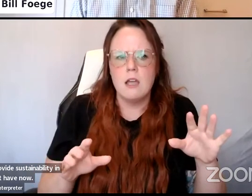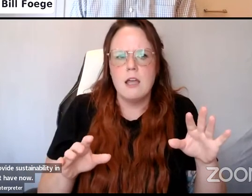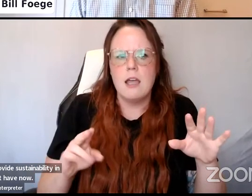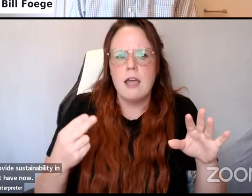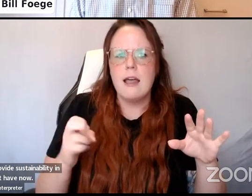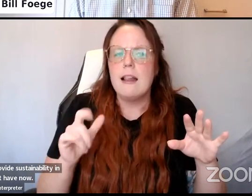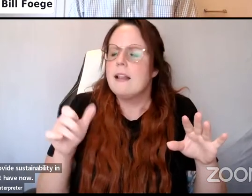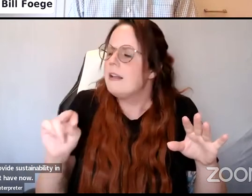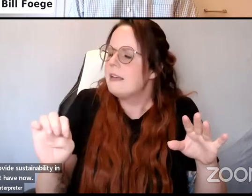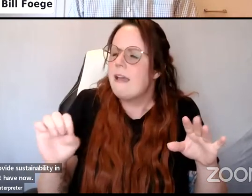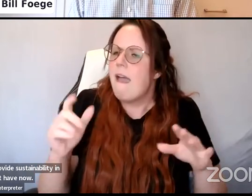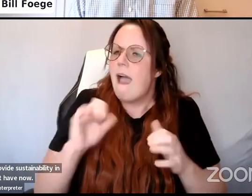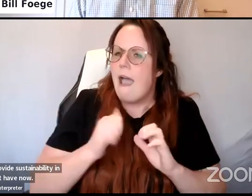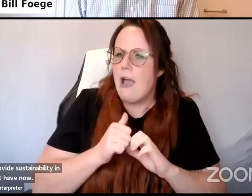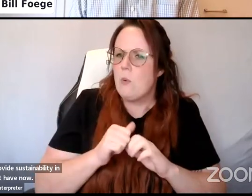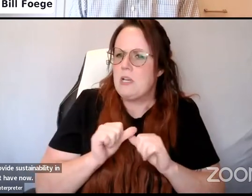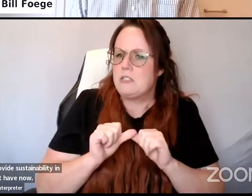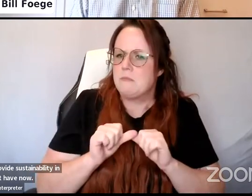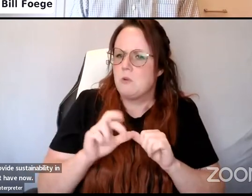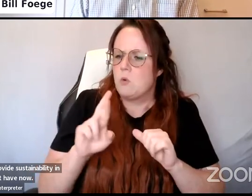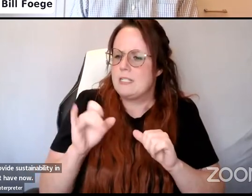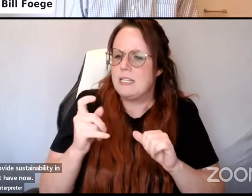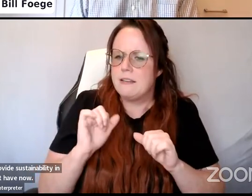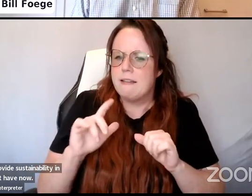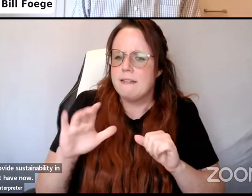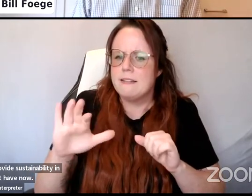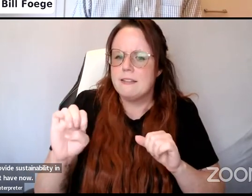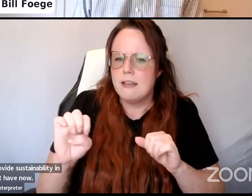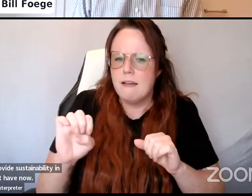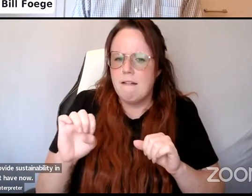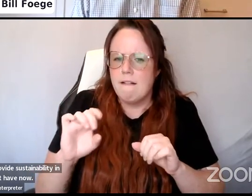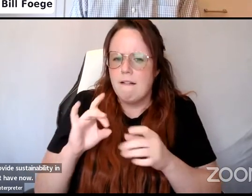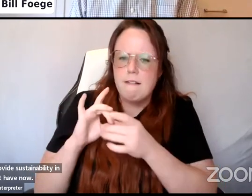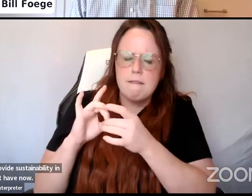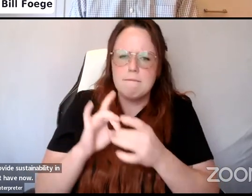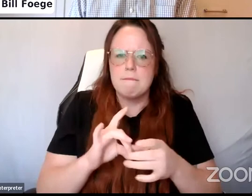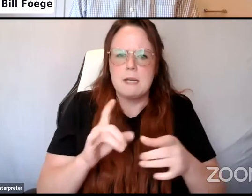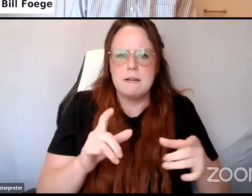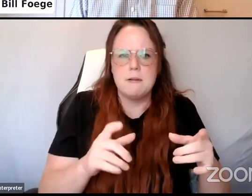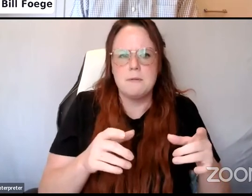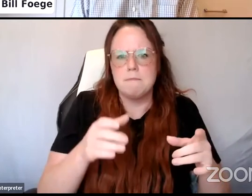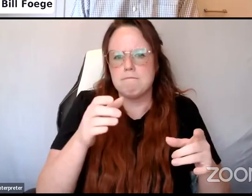built into the system in the context of HIV and or TB